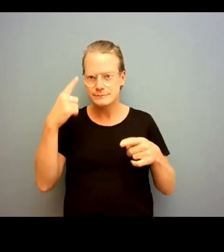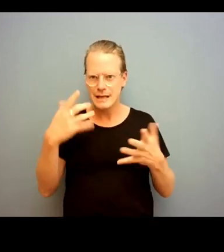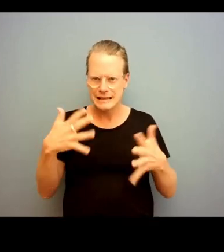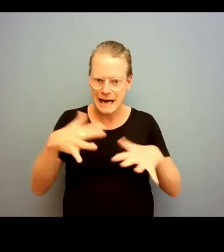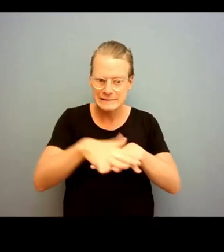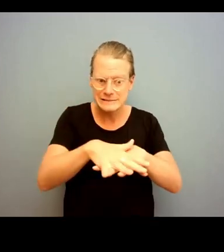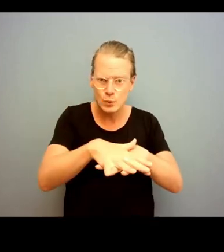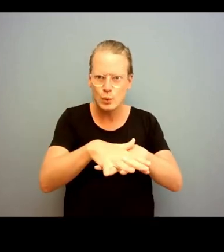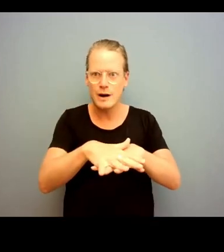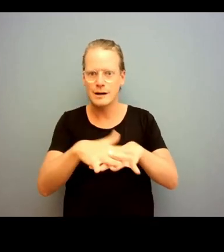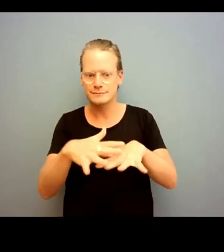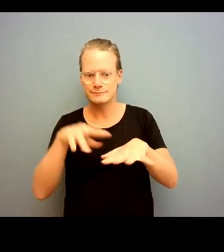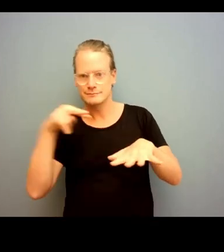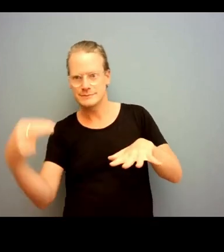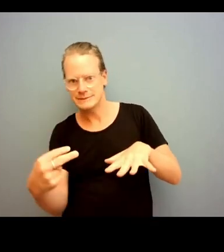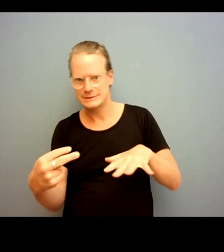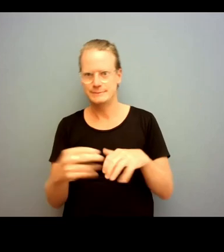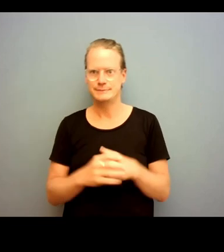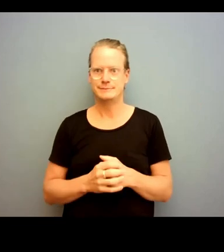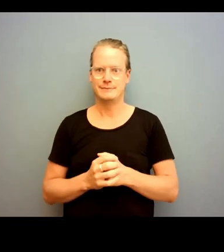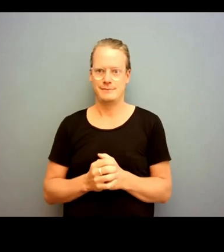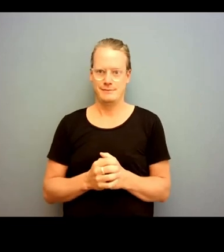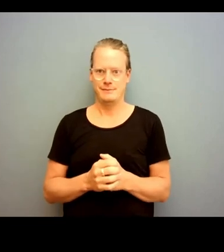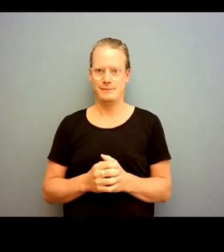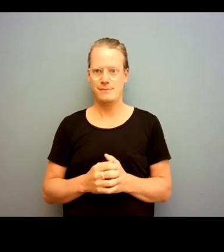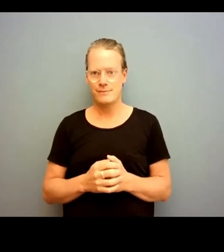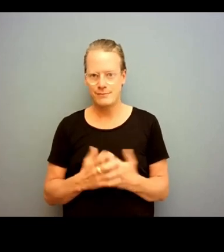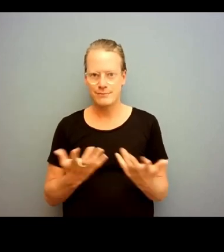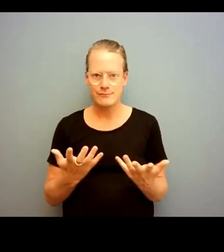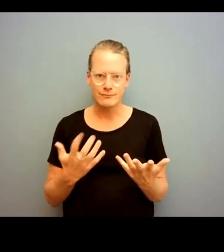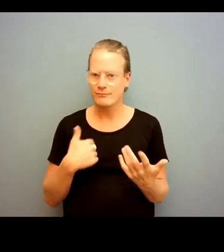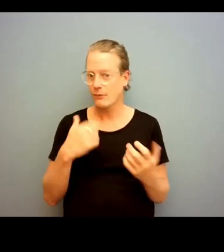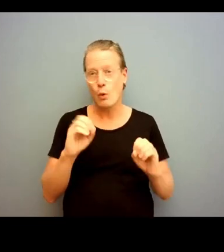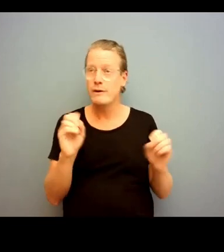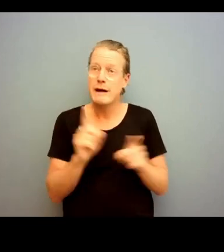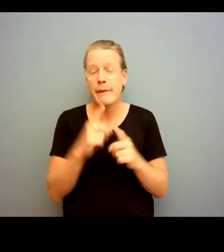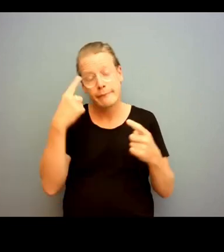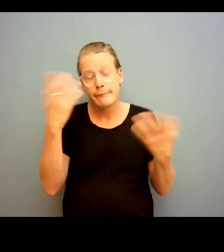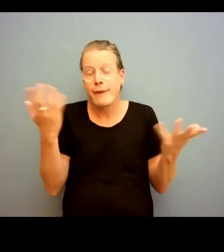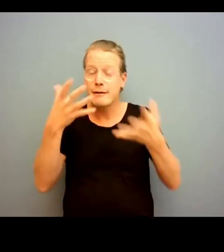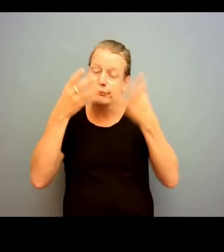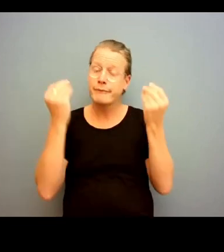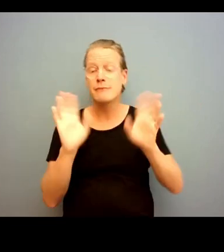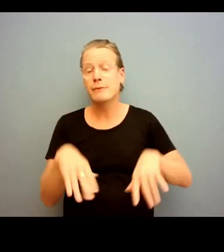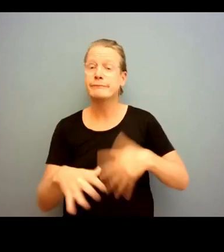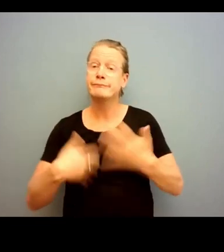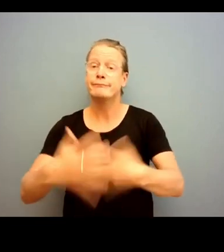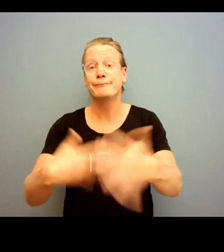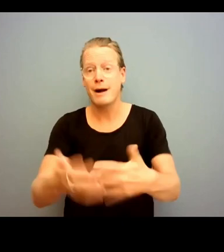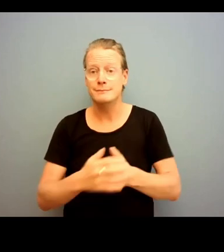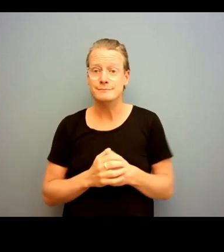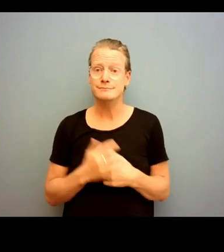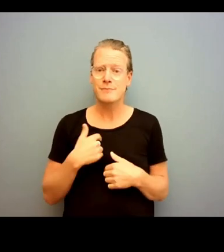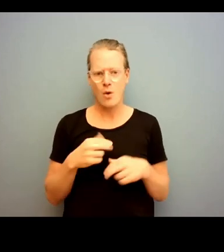is still at the margins in our societies. Thus, we truly hope that by providing platforms for